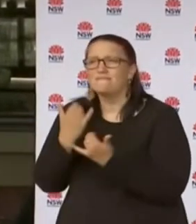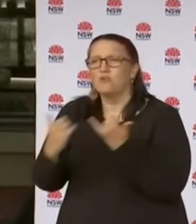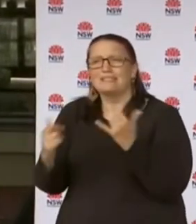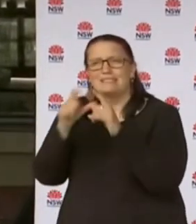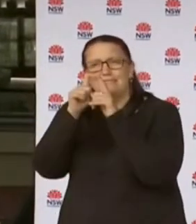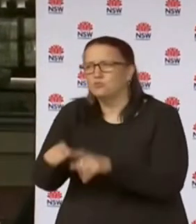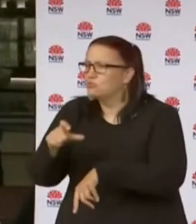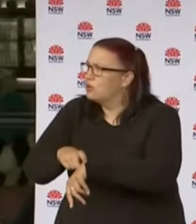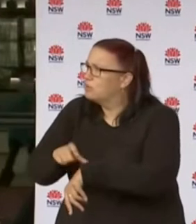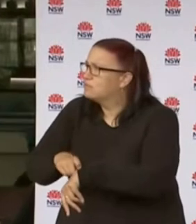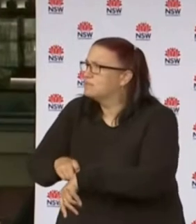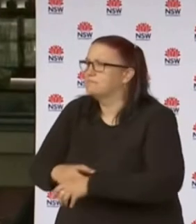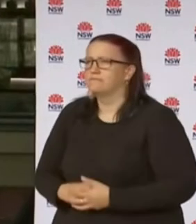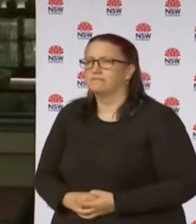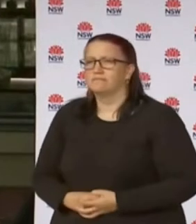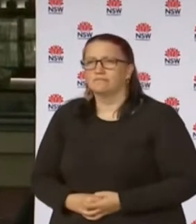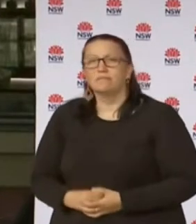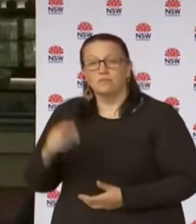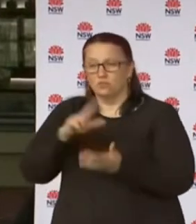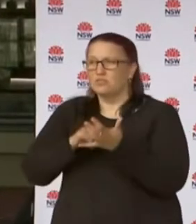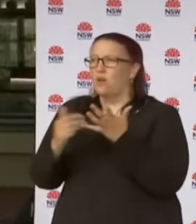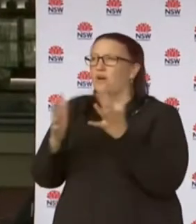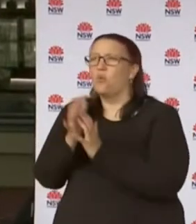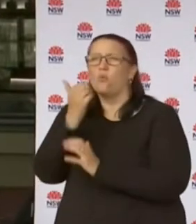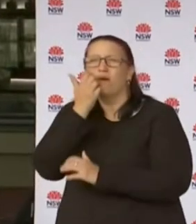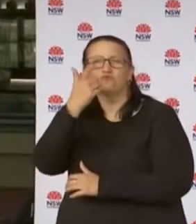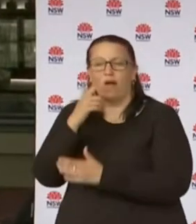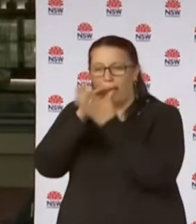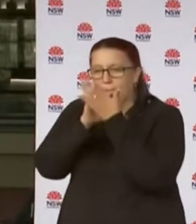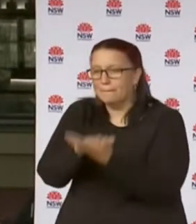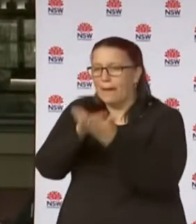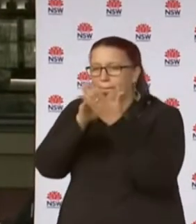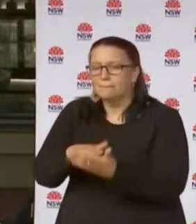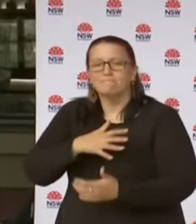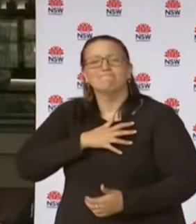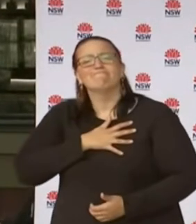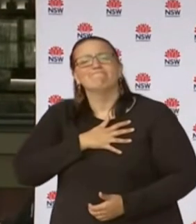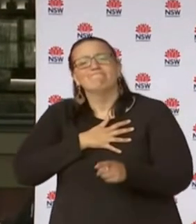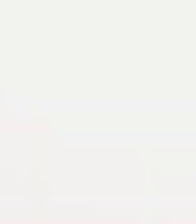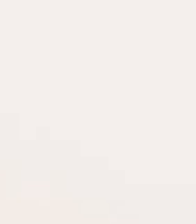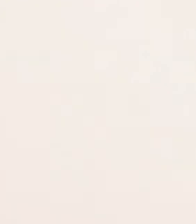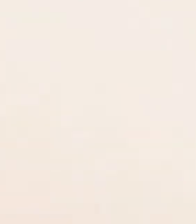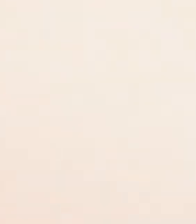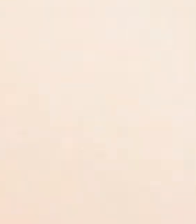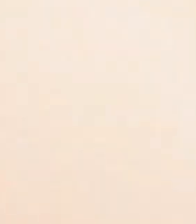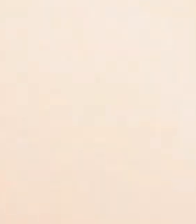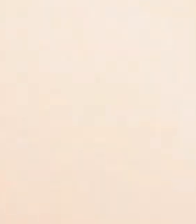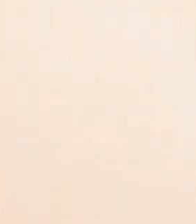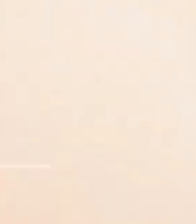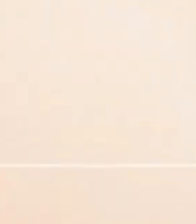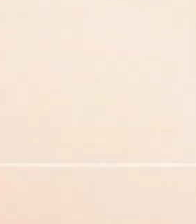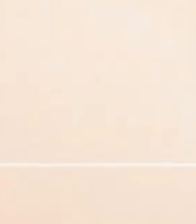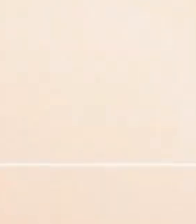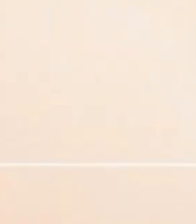Wales has certainly tried to be thoughtful and accommodating with families here. Thank you.